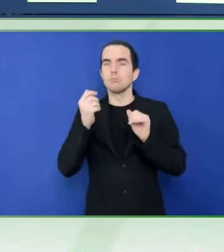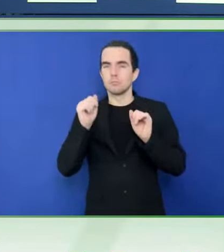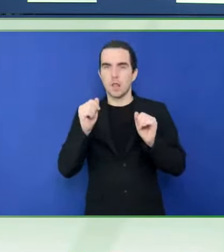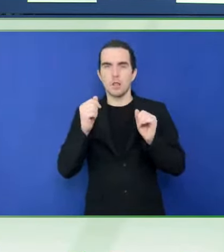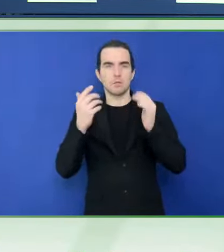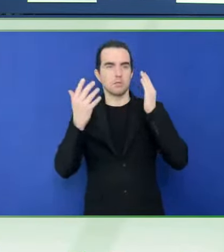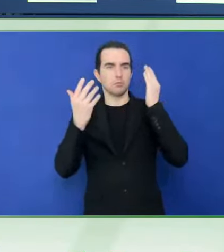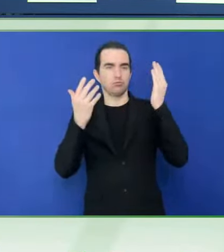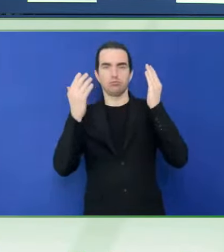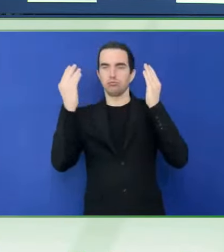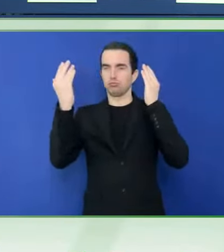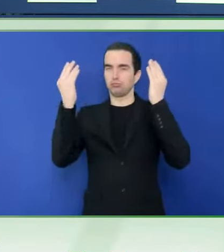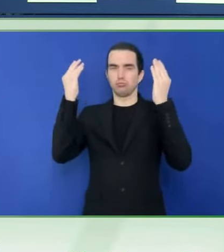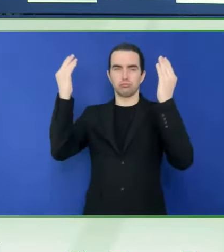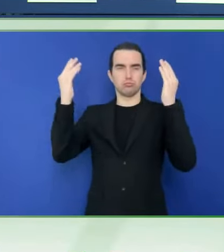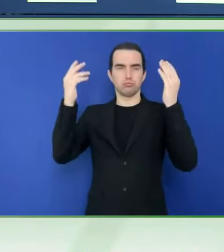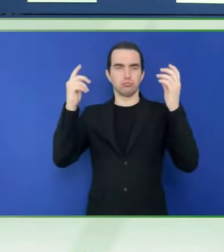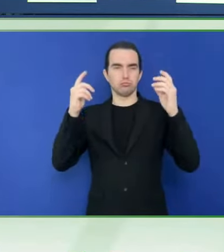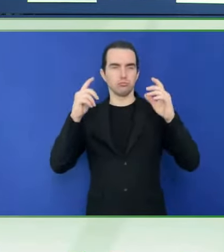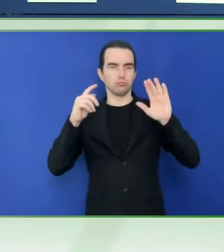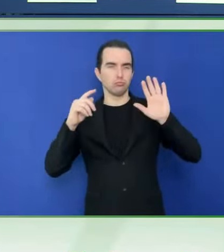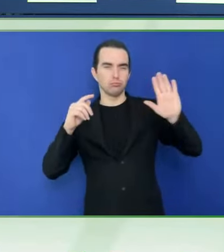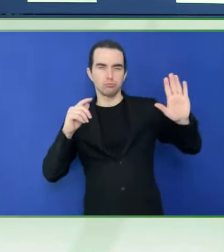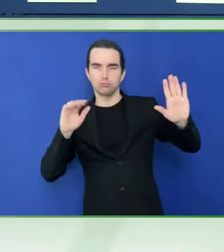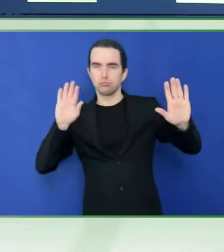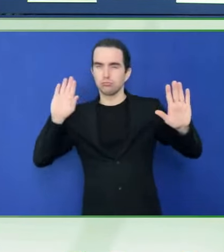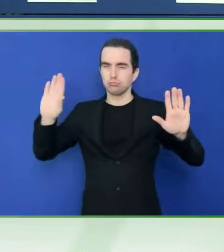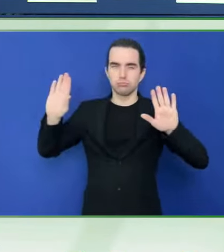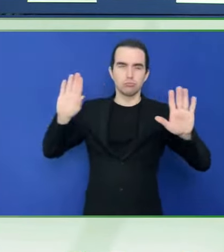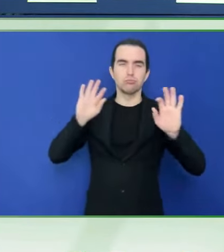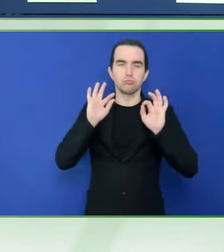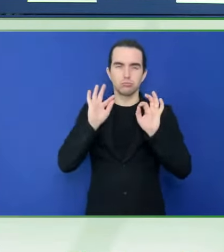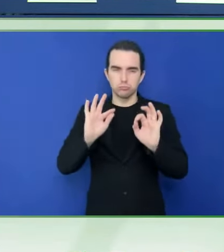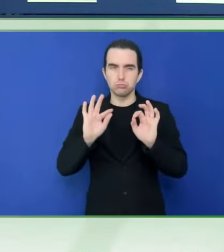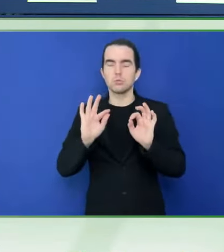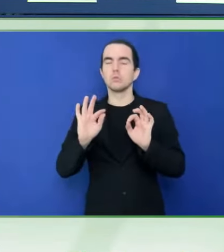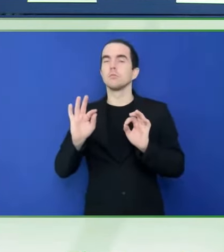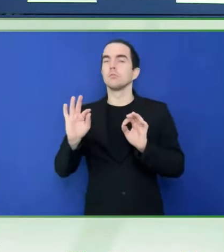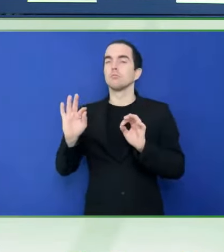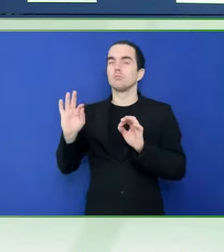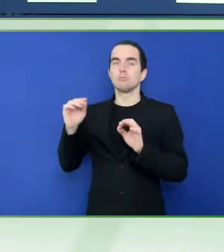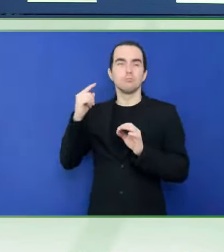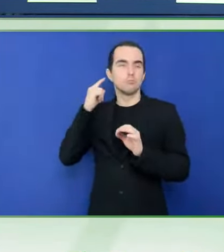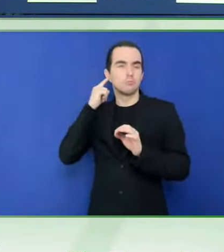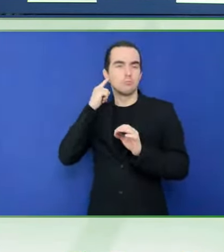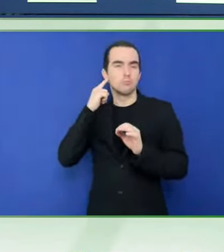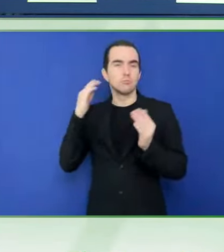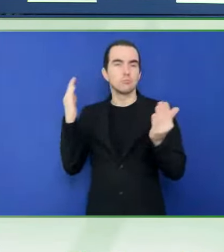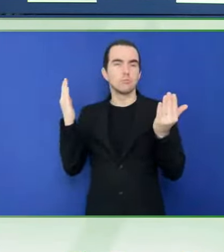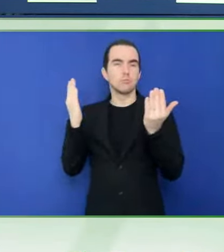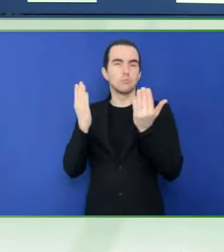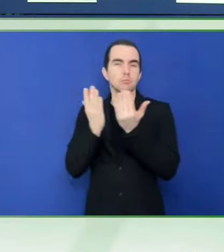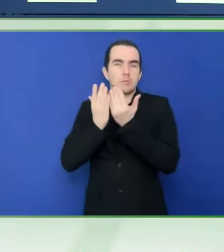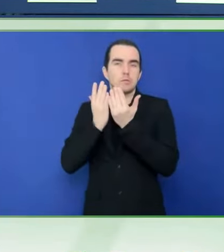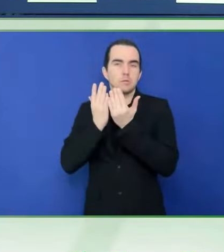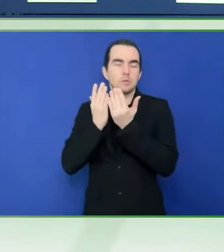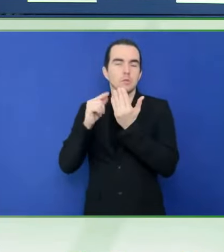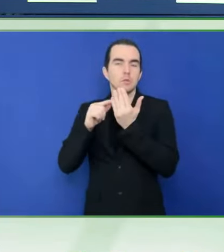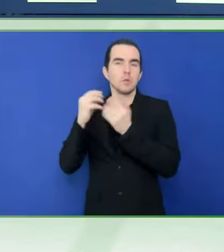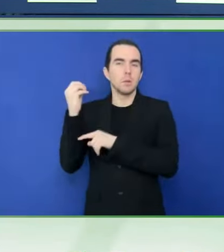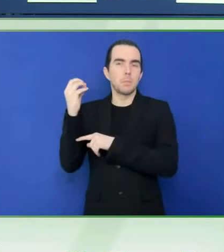And plus we have something which is not commonly used in trains. In our 14 new trains, there is an induction